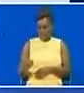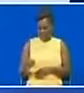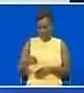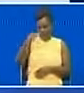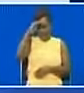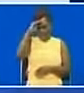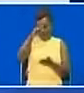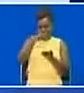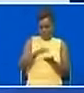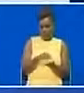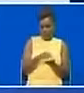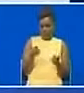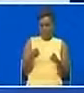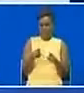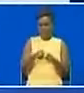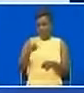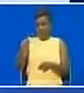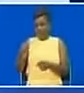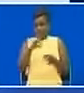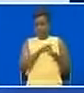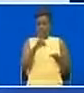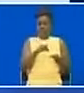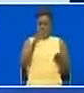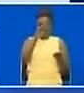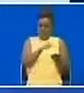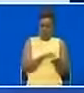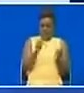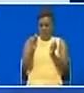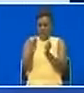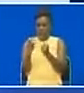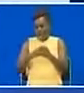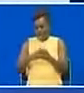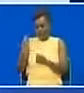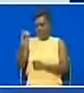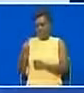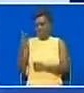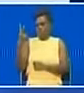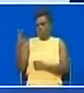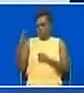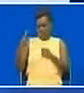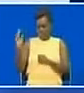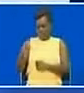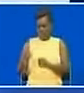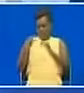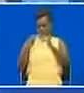down 6%, while premium and emerging spirits were down 9% and 2% respectively.